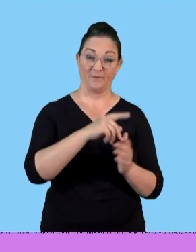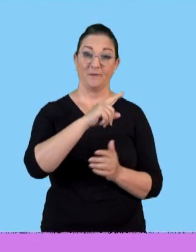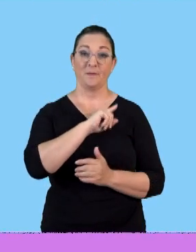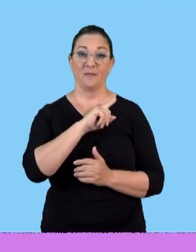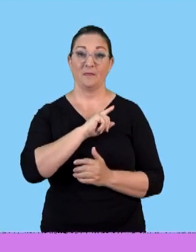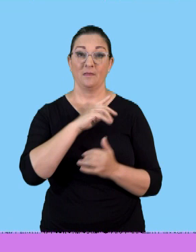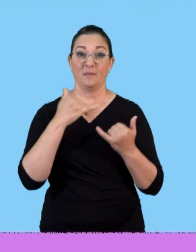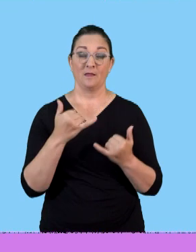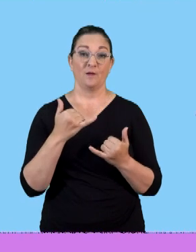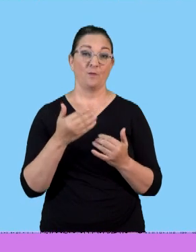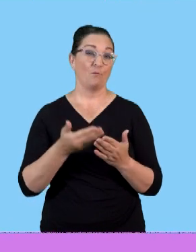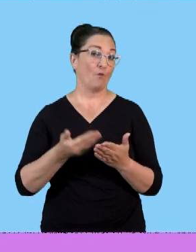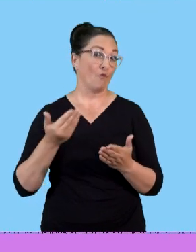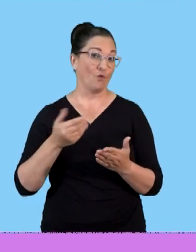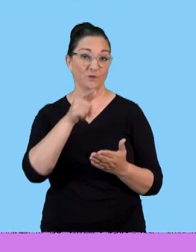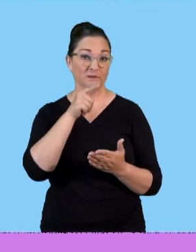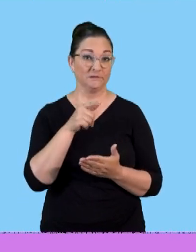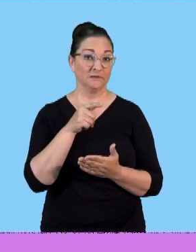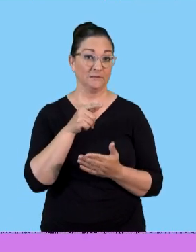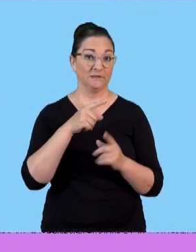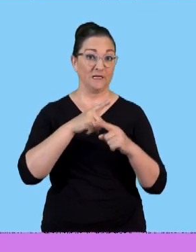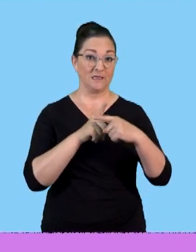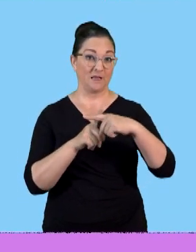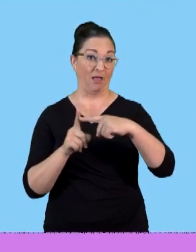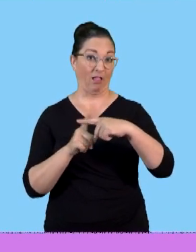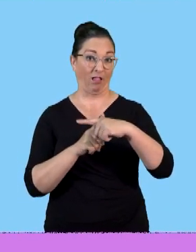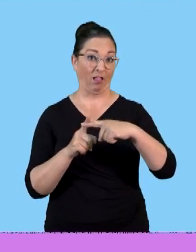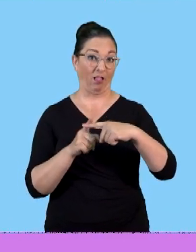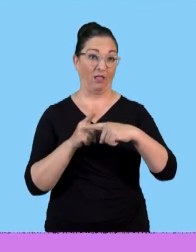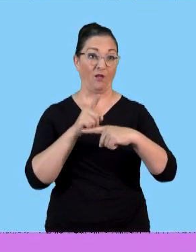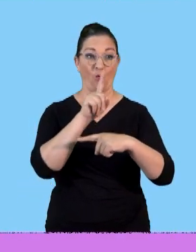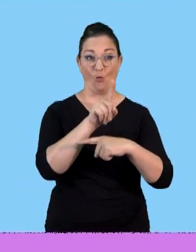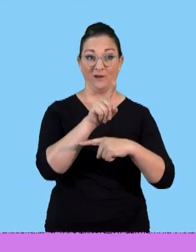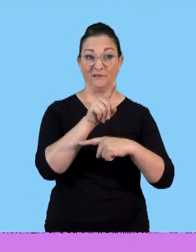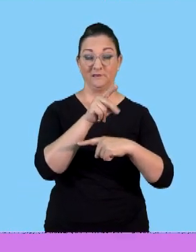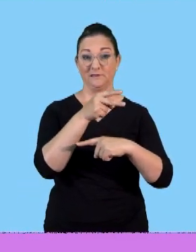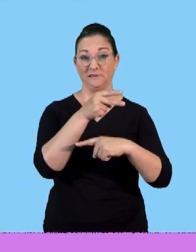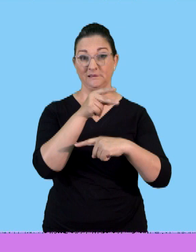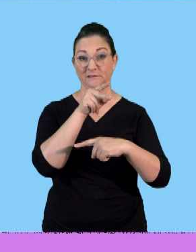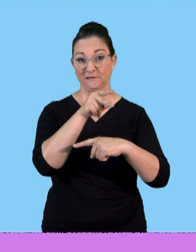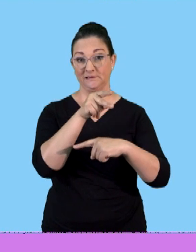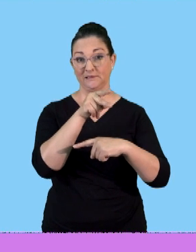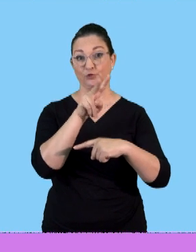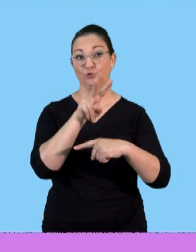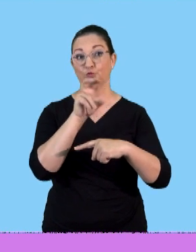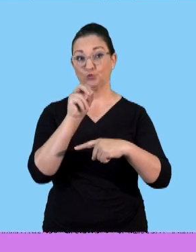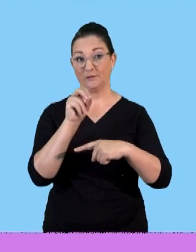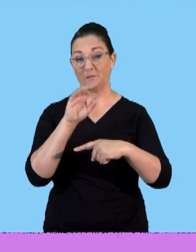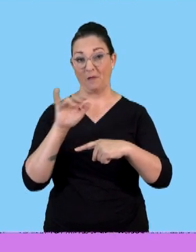therefore, remember in the previous question we said the scale of this map is